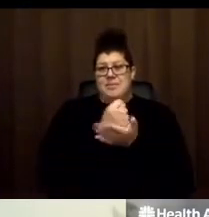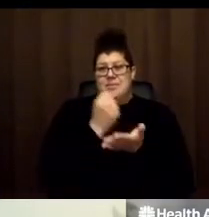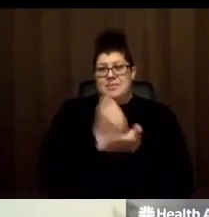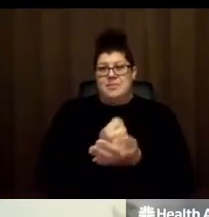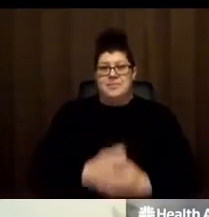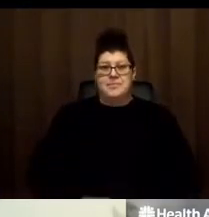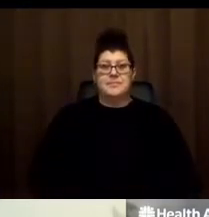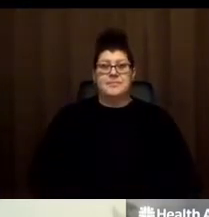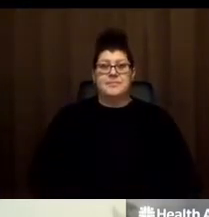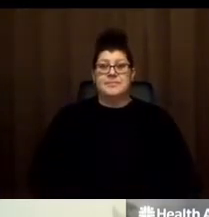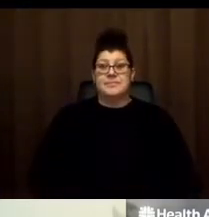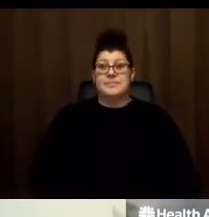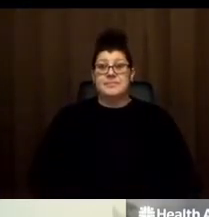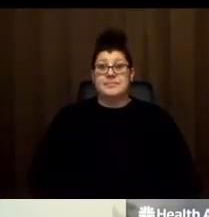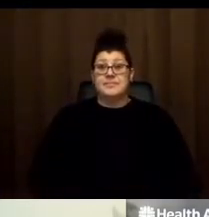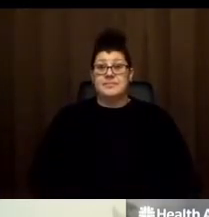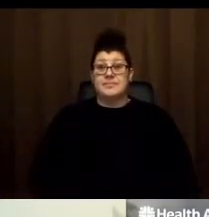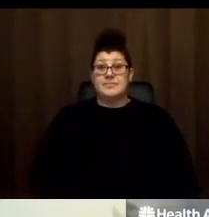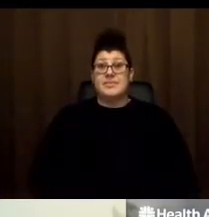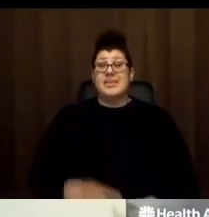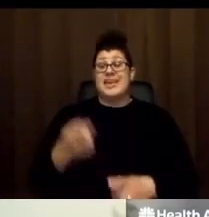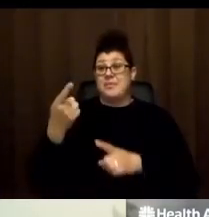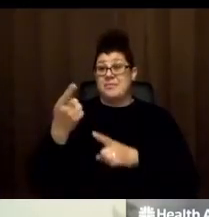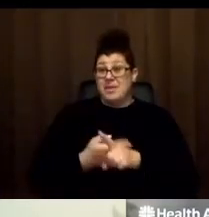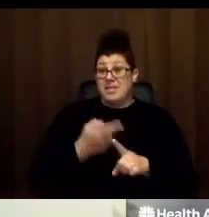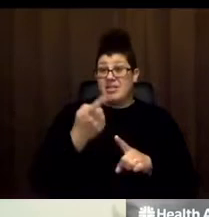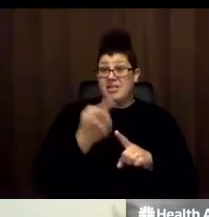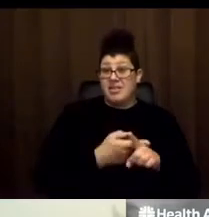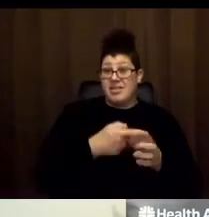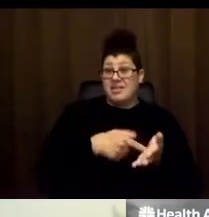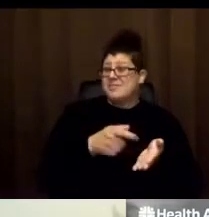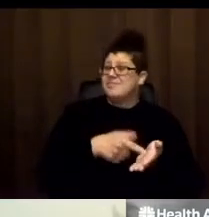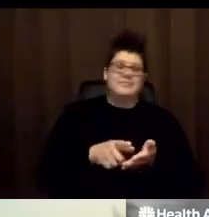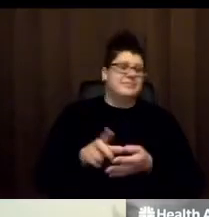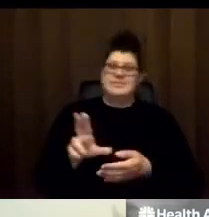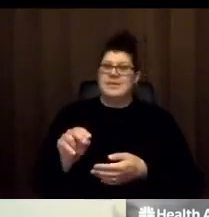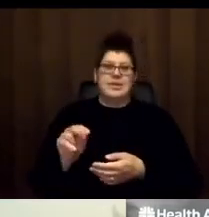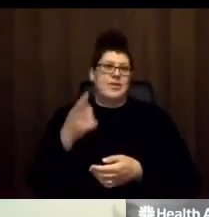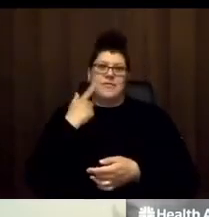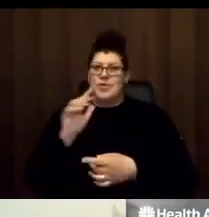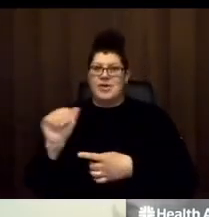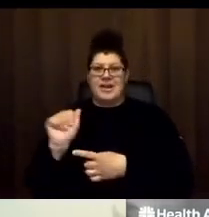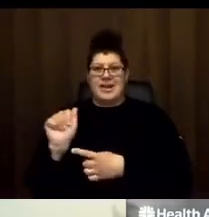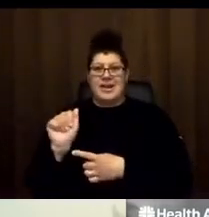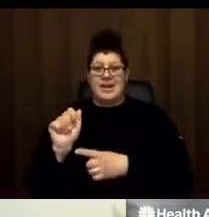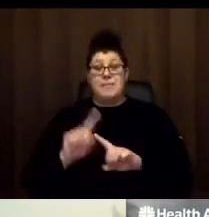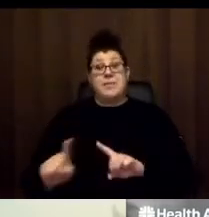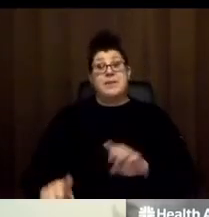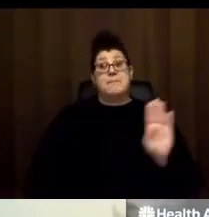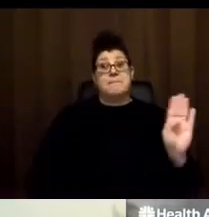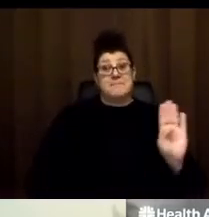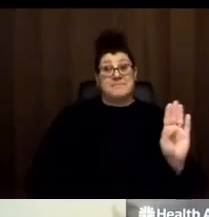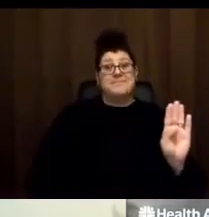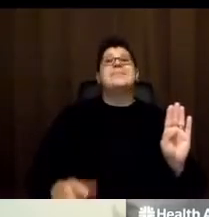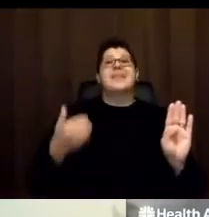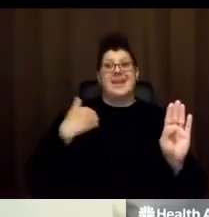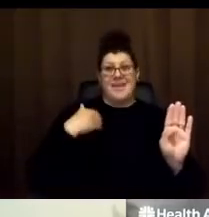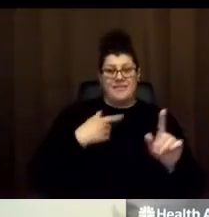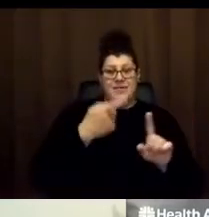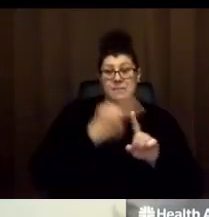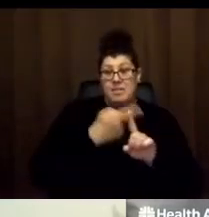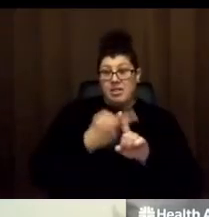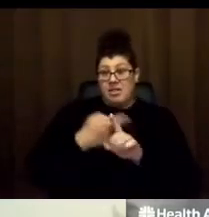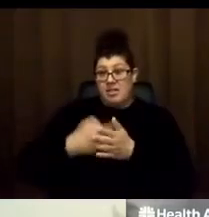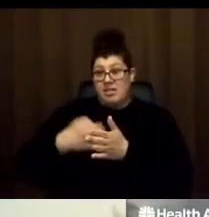Most people do not have to pay a monthly premium or monthly bill for Part A, but Part B does have a monthly cost, and that's